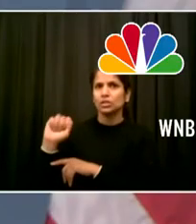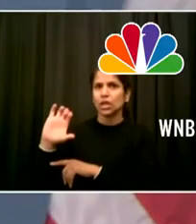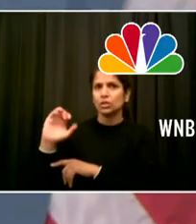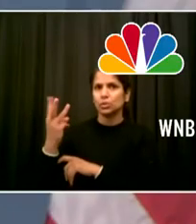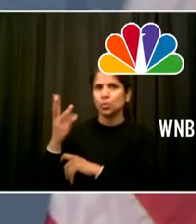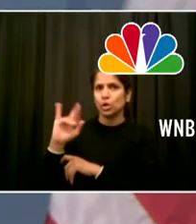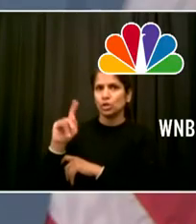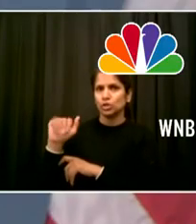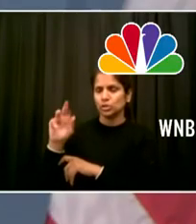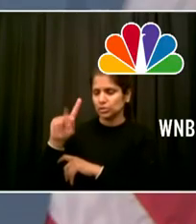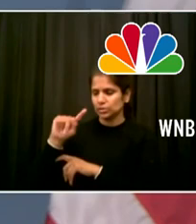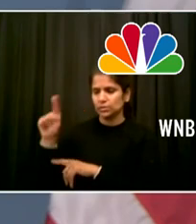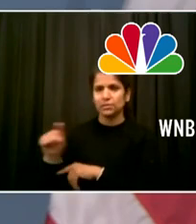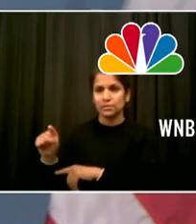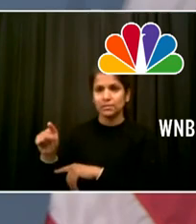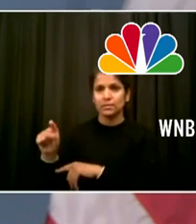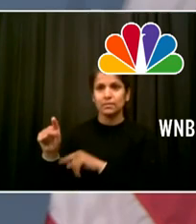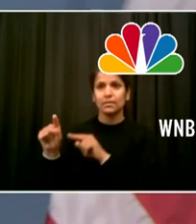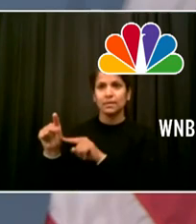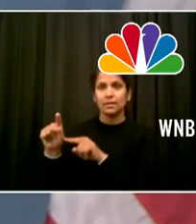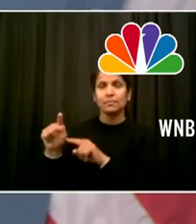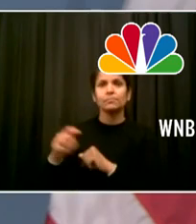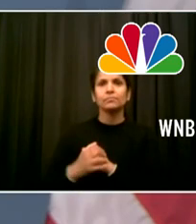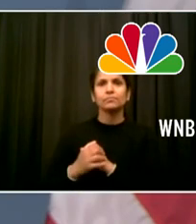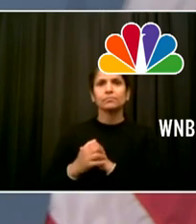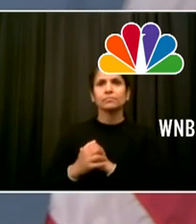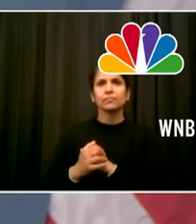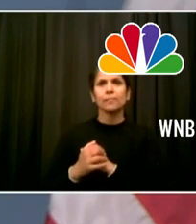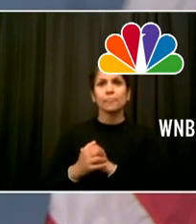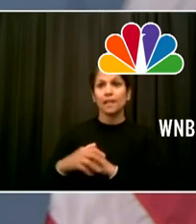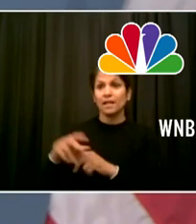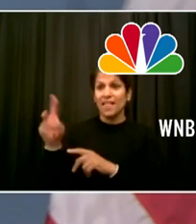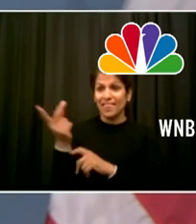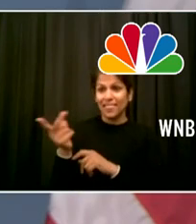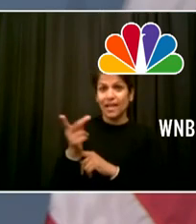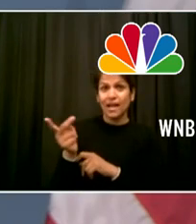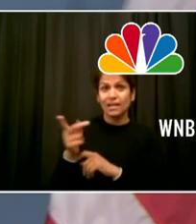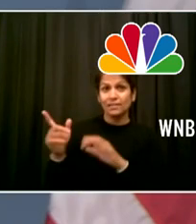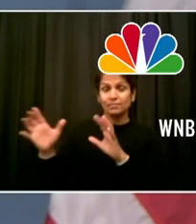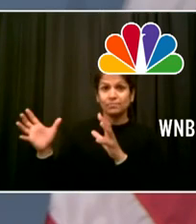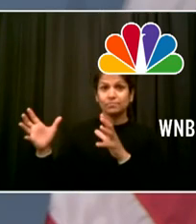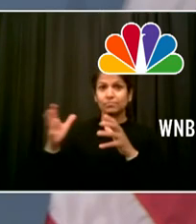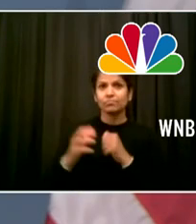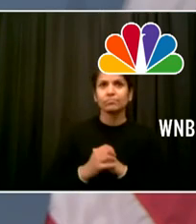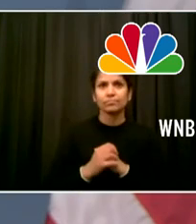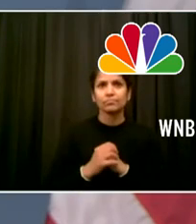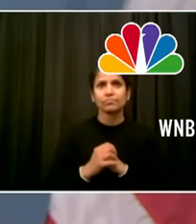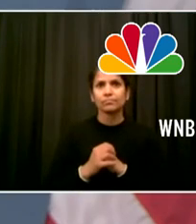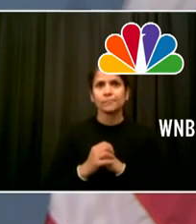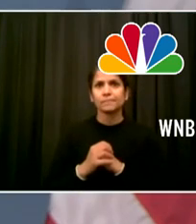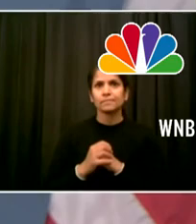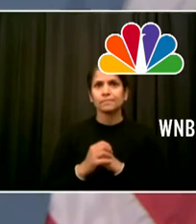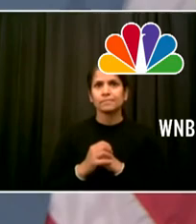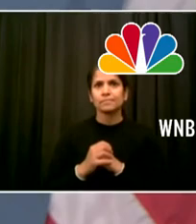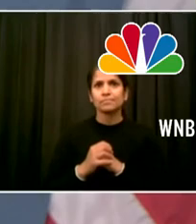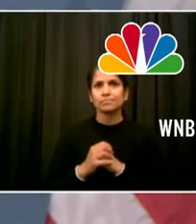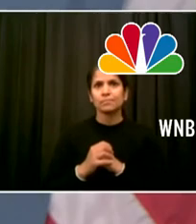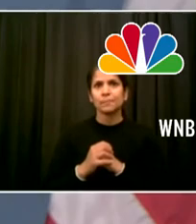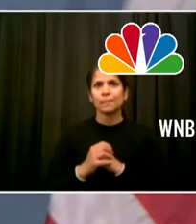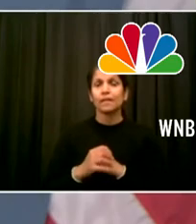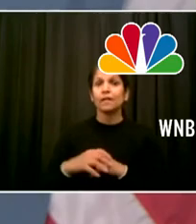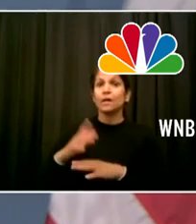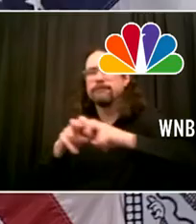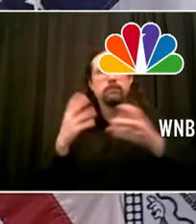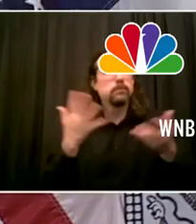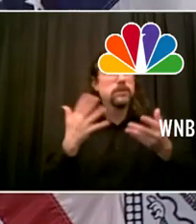prominence relied on the export of goods like cotton, tobacco, and indigo, all produced through the labor of people who